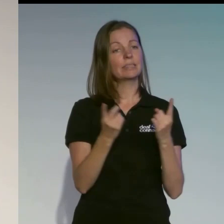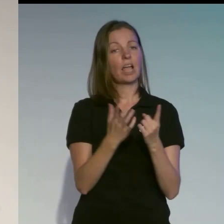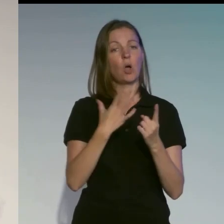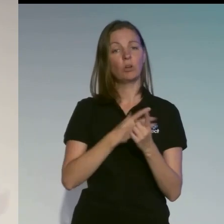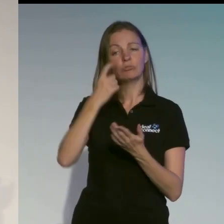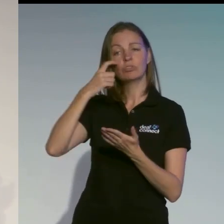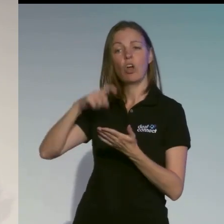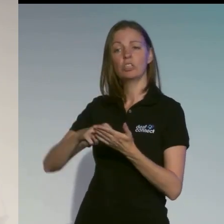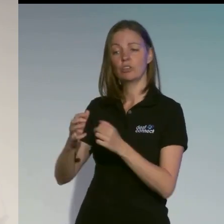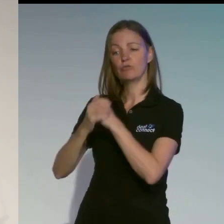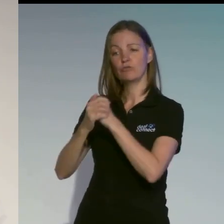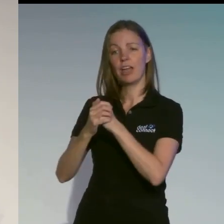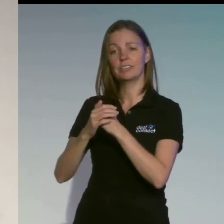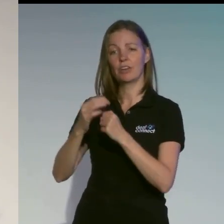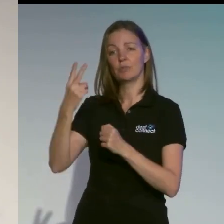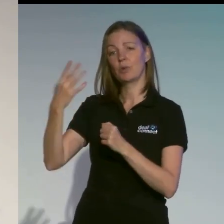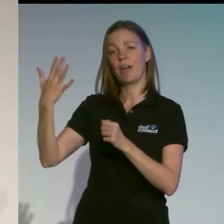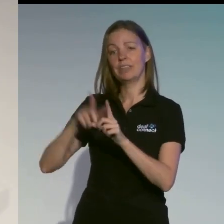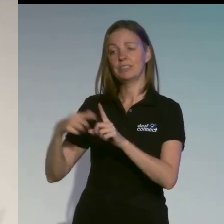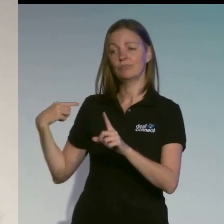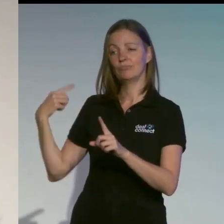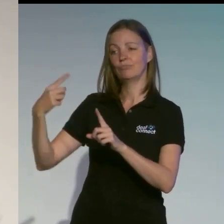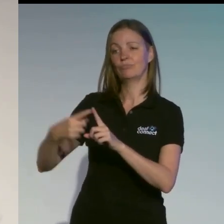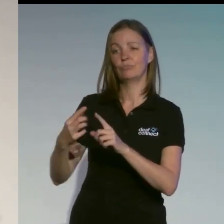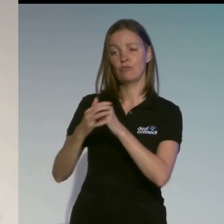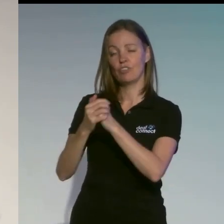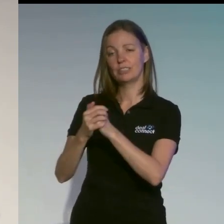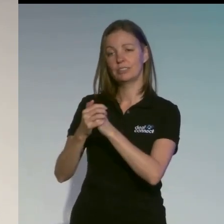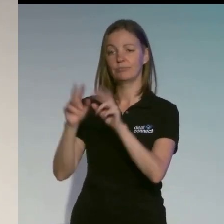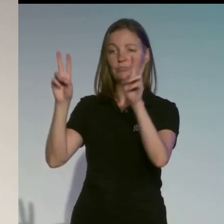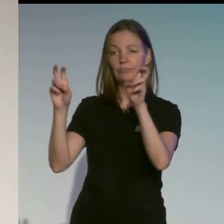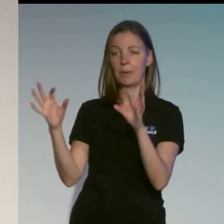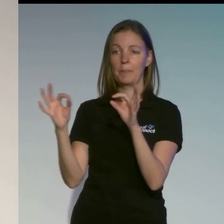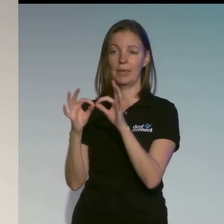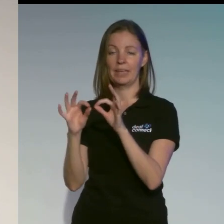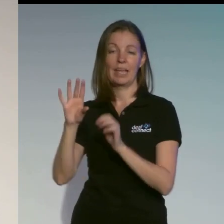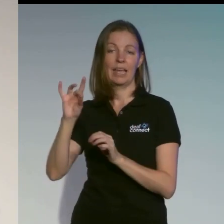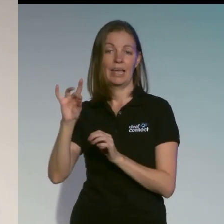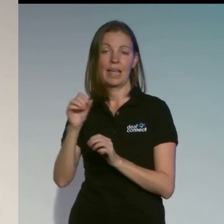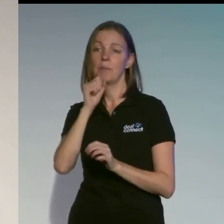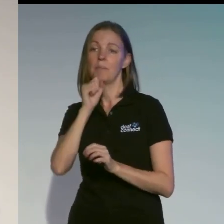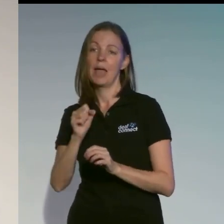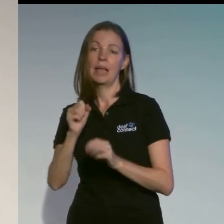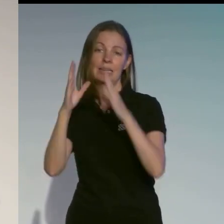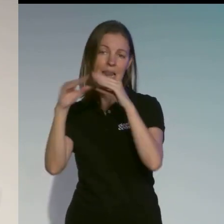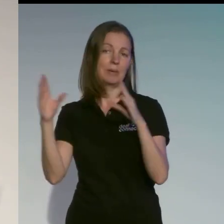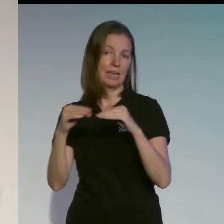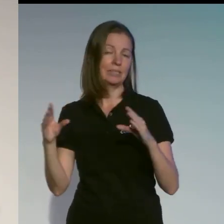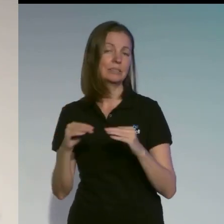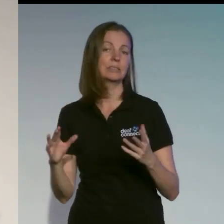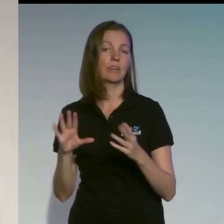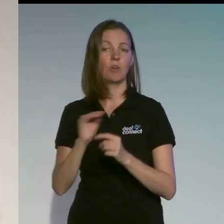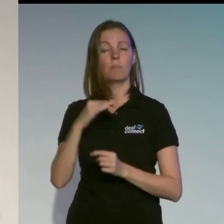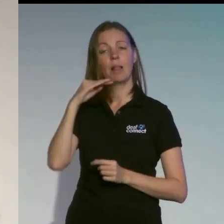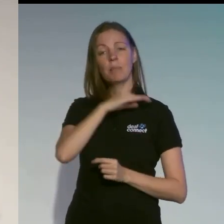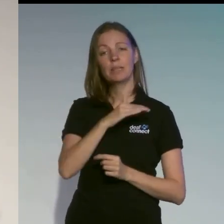mine, a friend of 25 years, who I'll call B, a gay Lebanese man from Melbourne who in his mid-40s took his life a